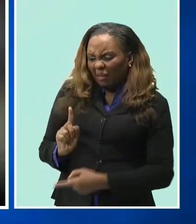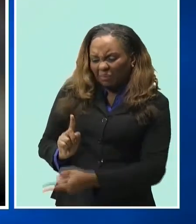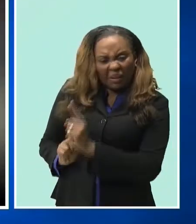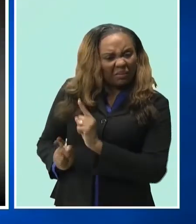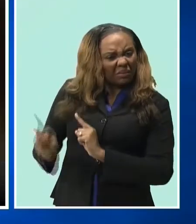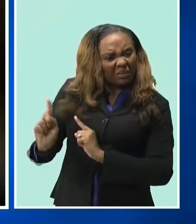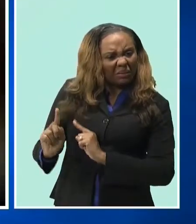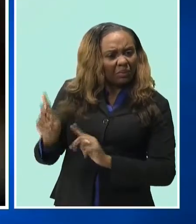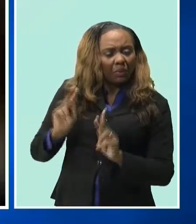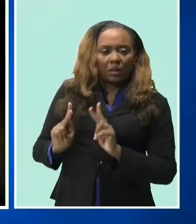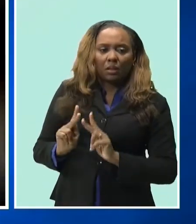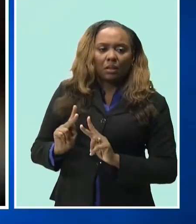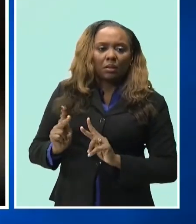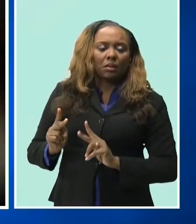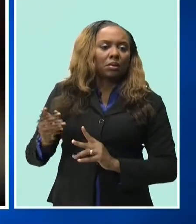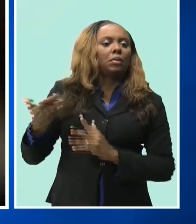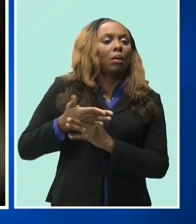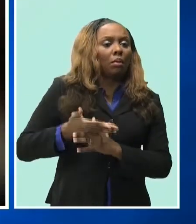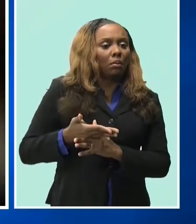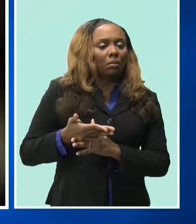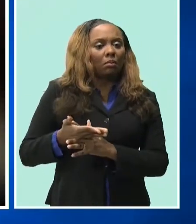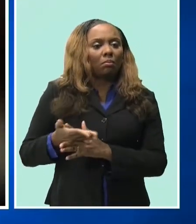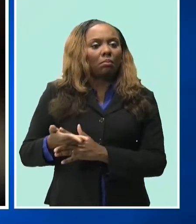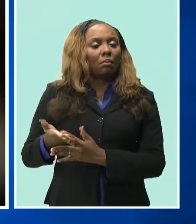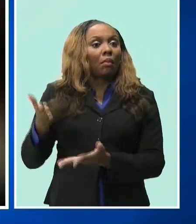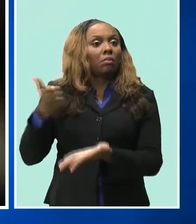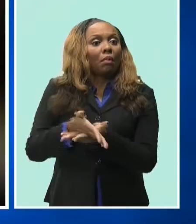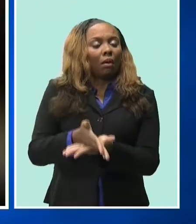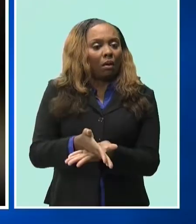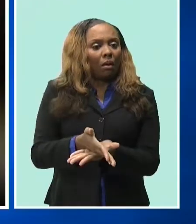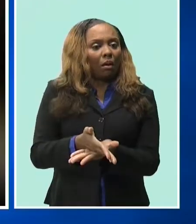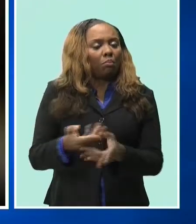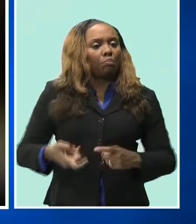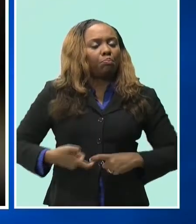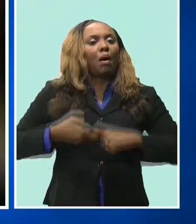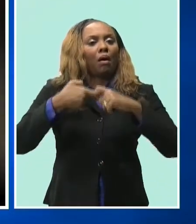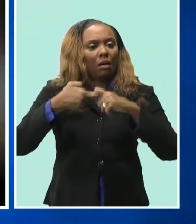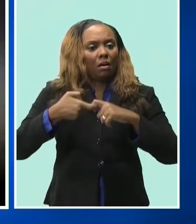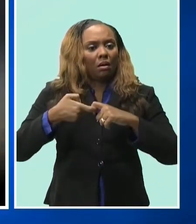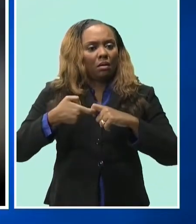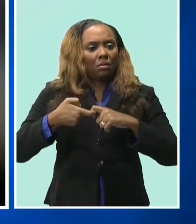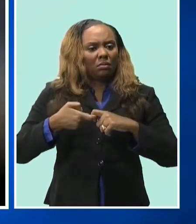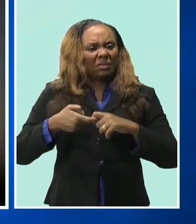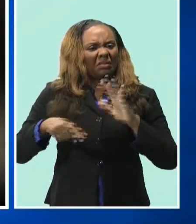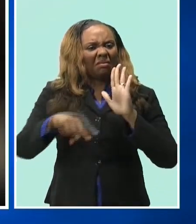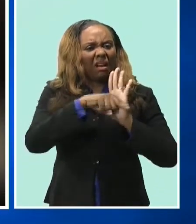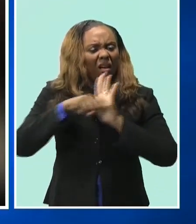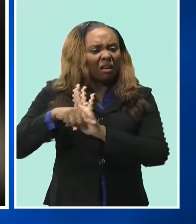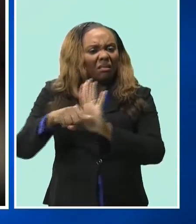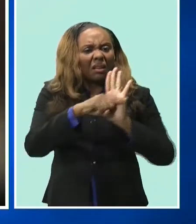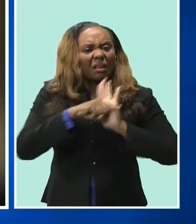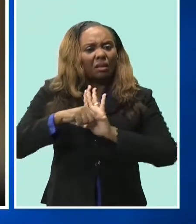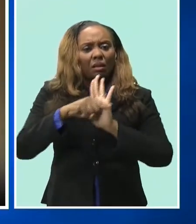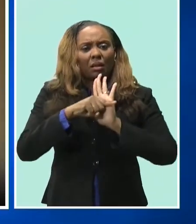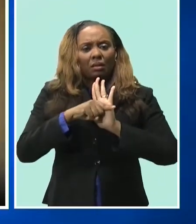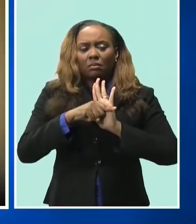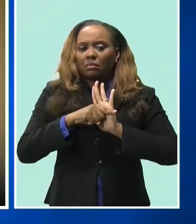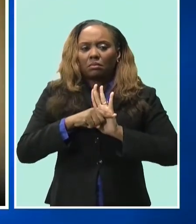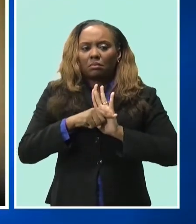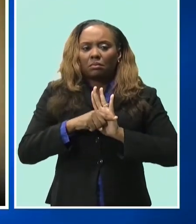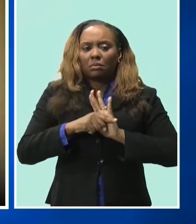to cease and desist from such negativity.